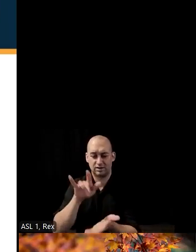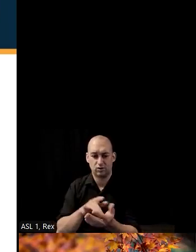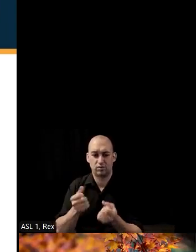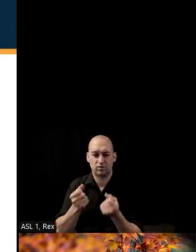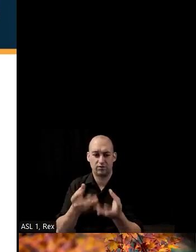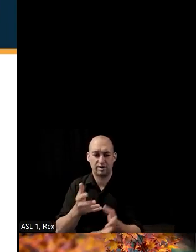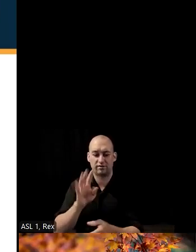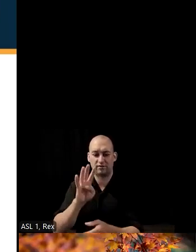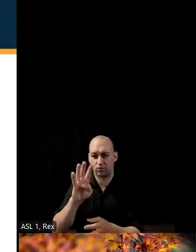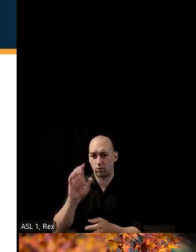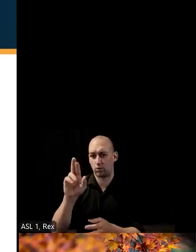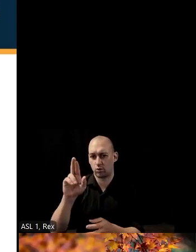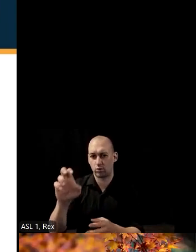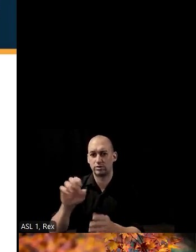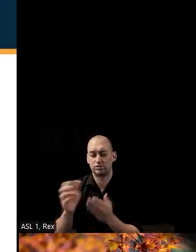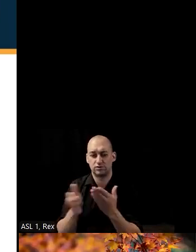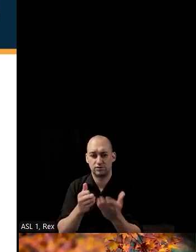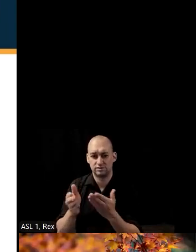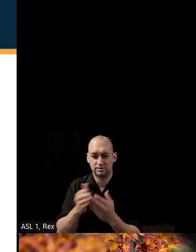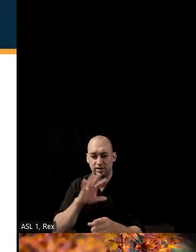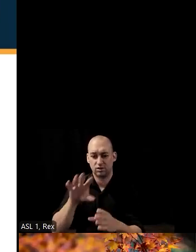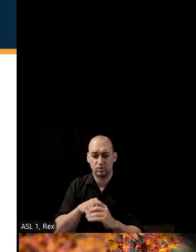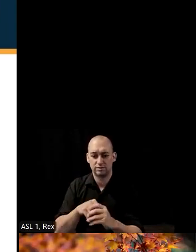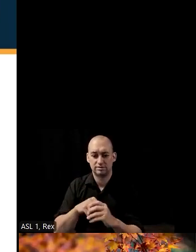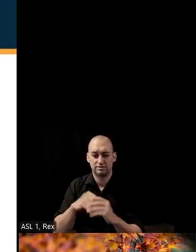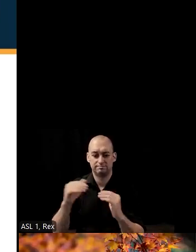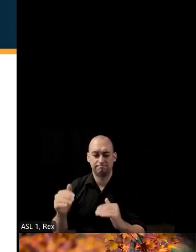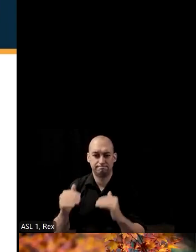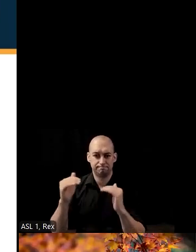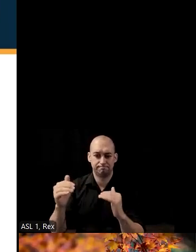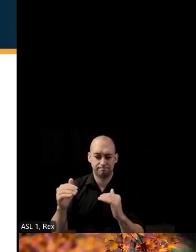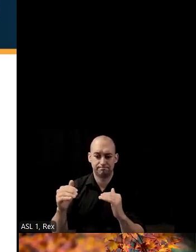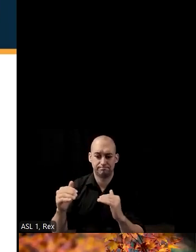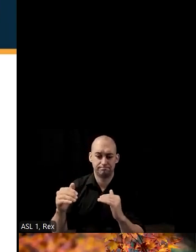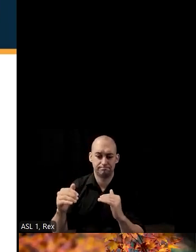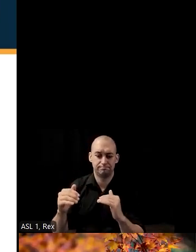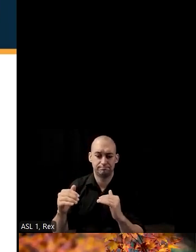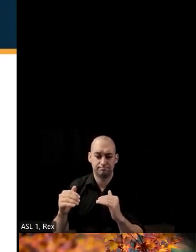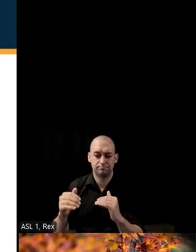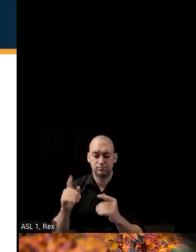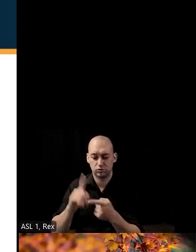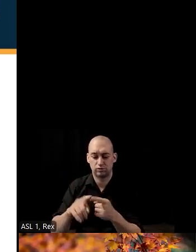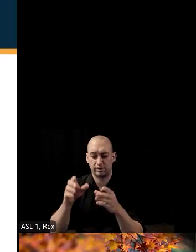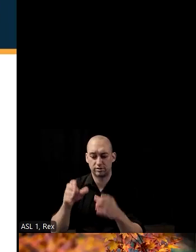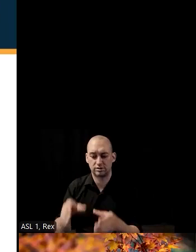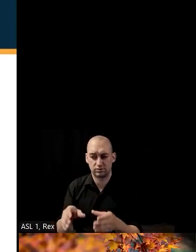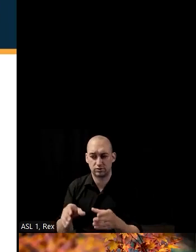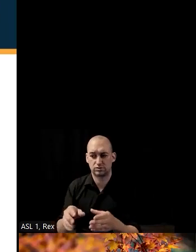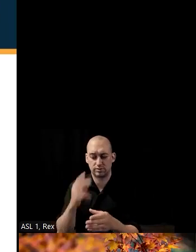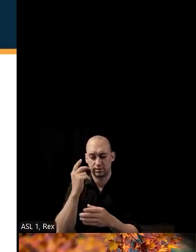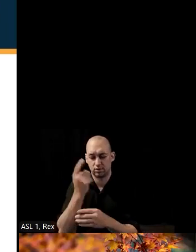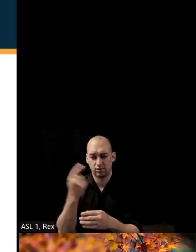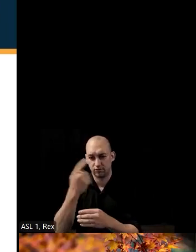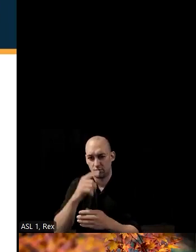core services, which includes enhanced information assistance to our customers. So we would look to grow that system